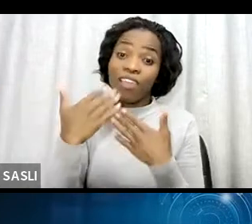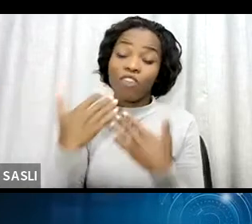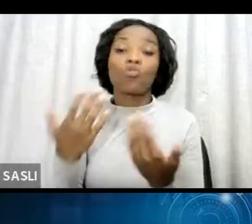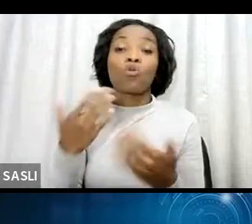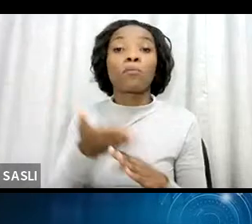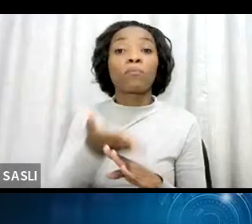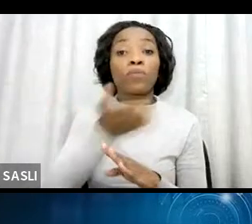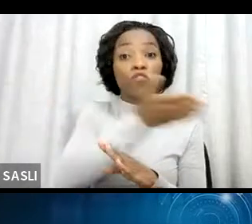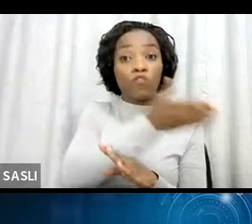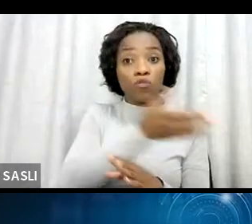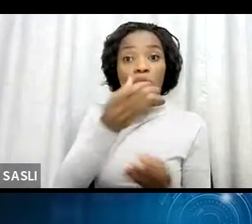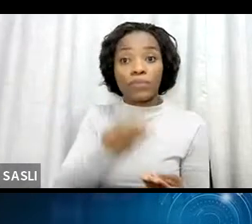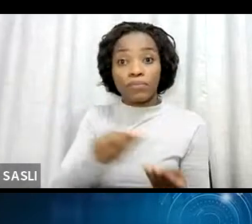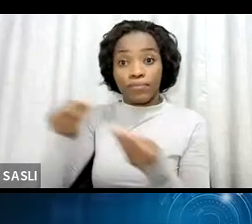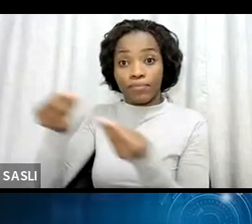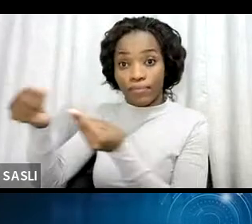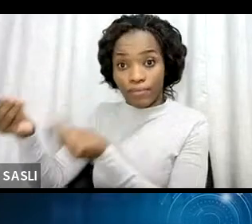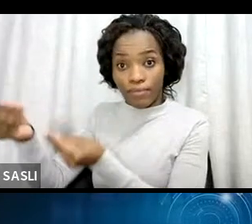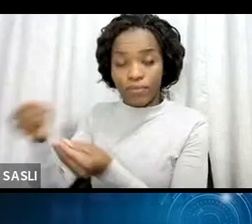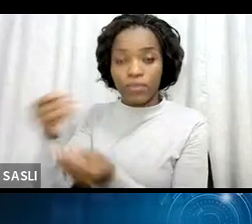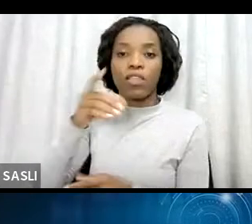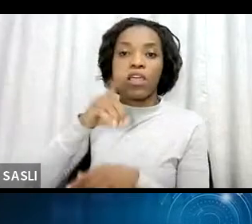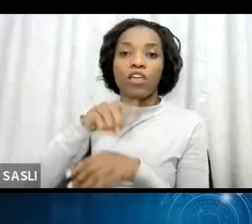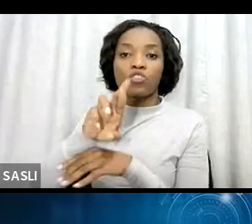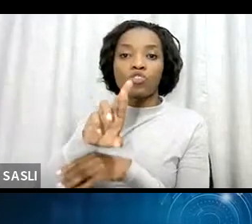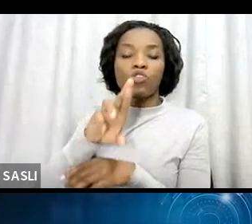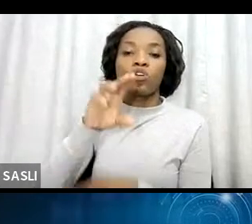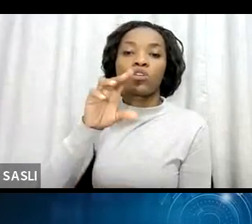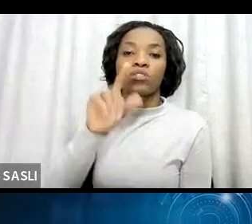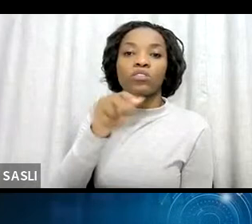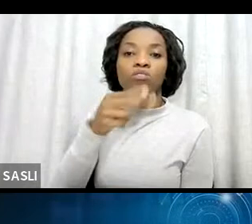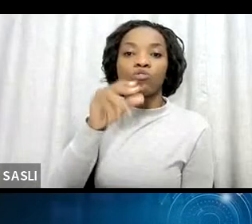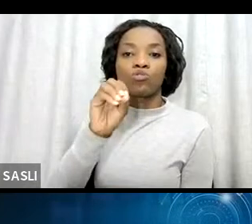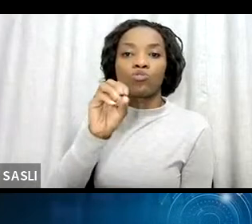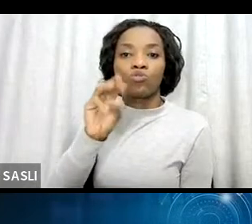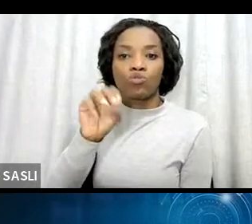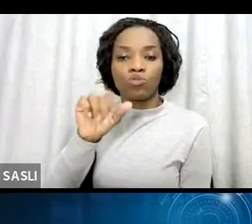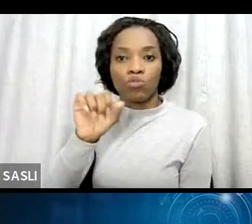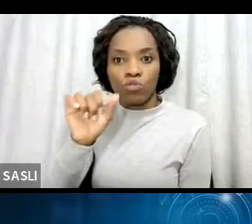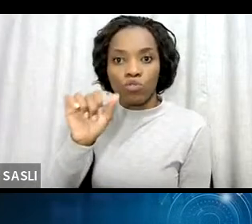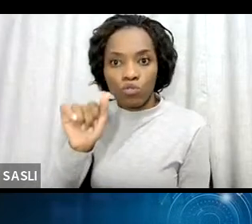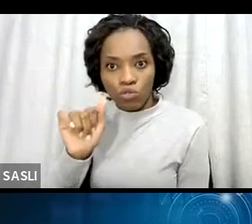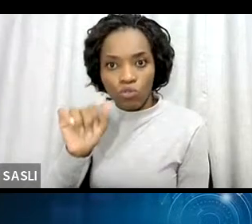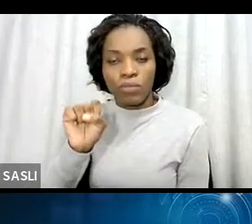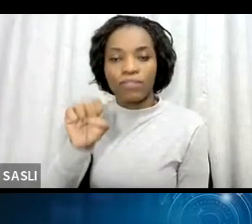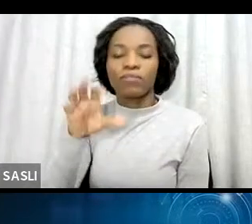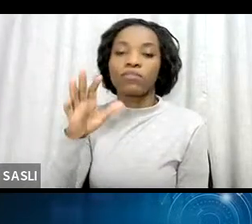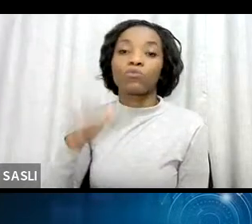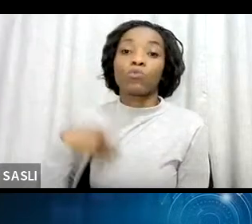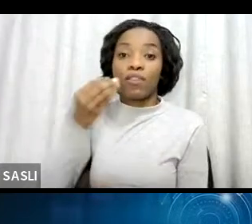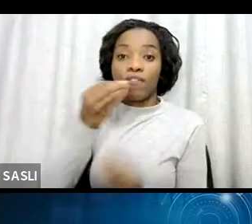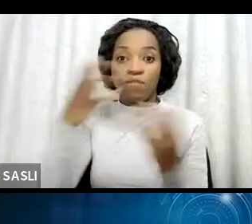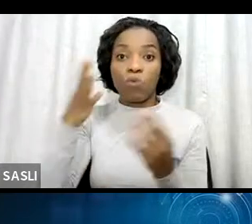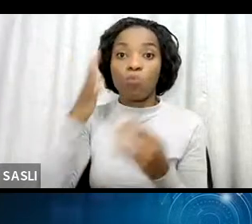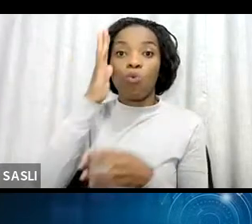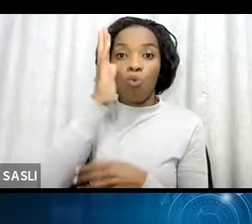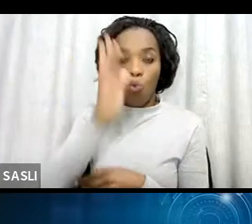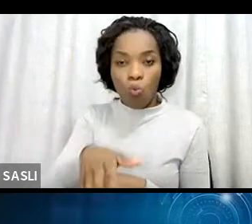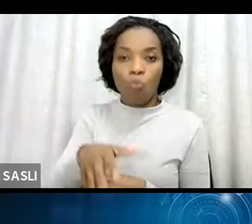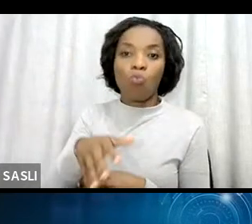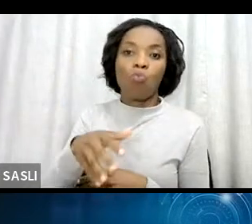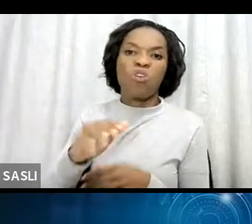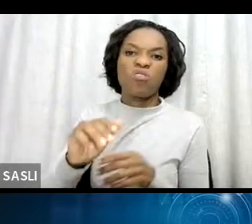traders that the presentation will be made available. The video will be available on